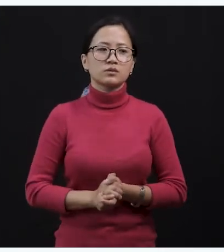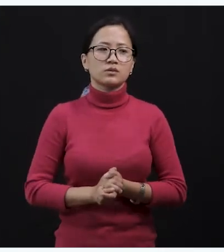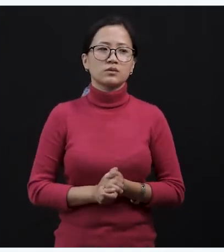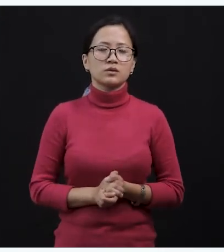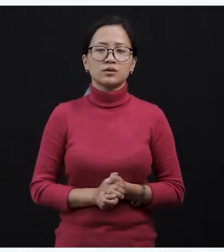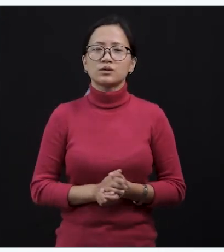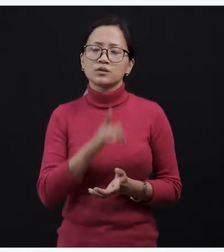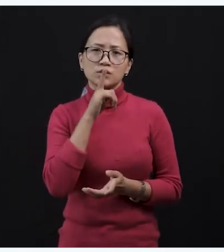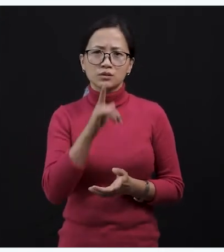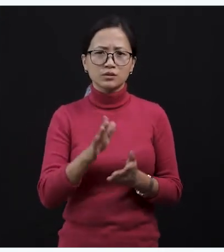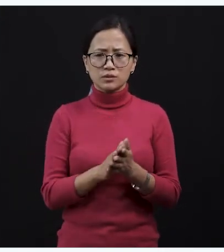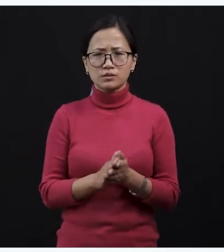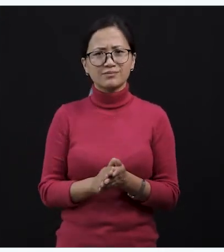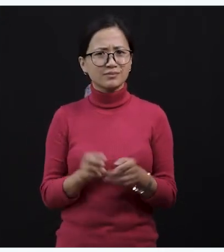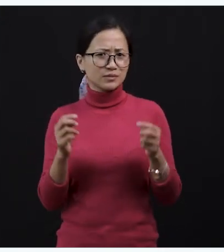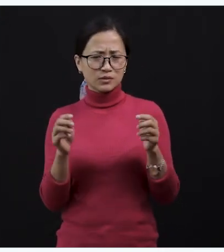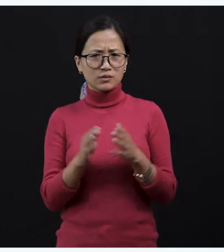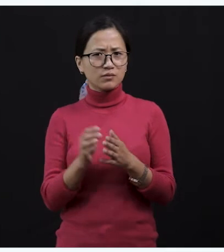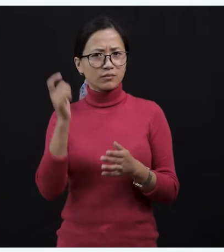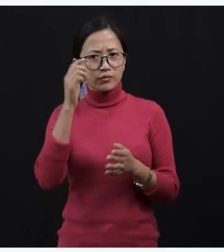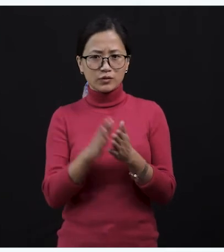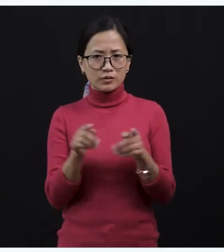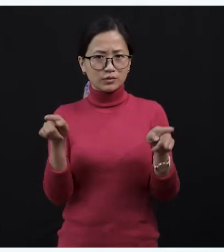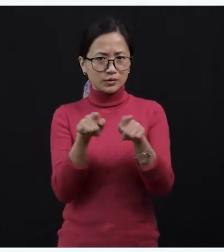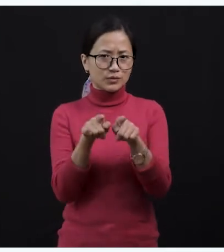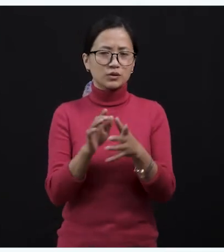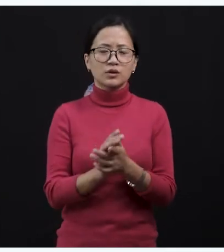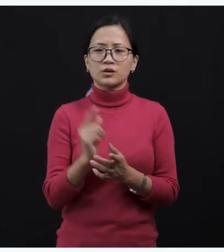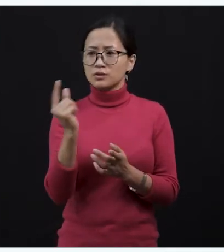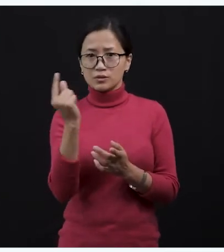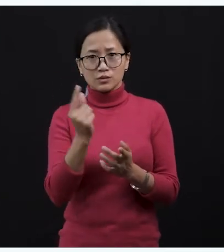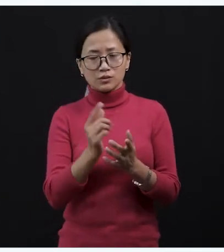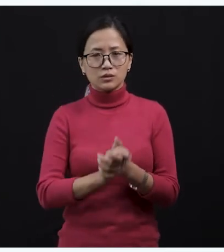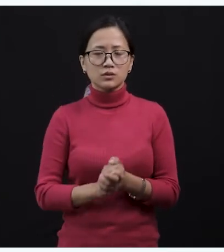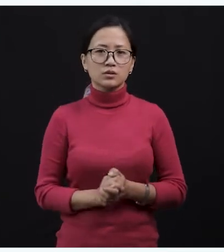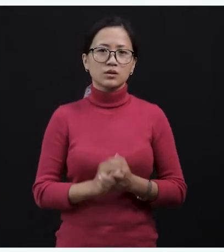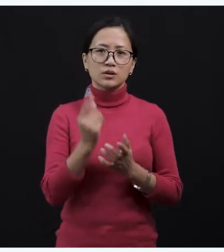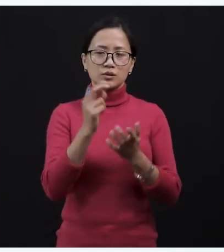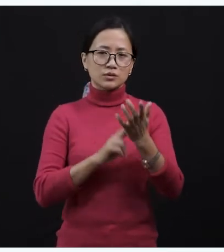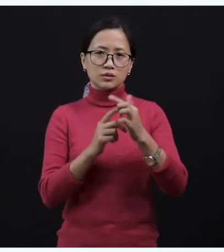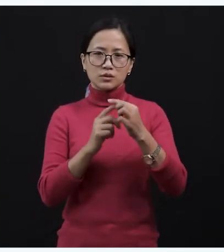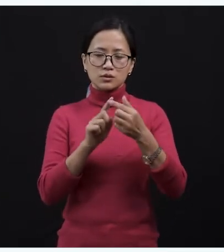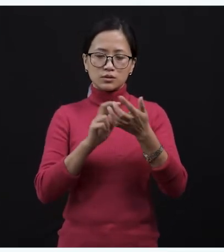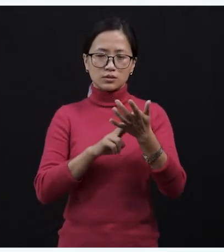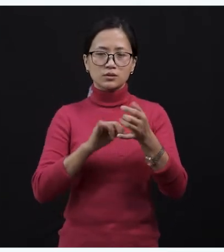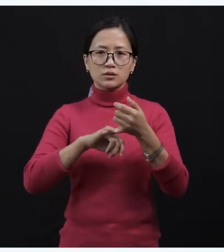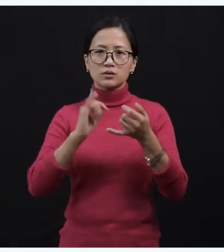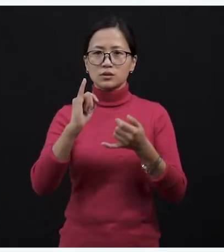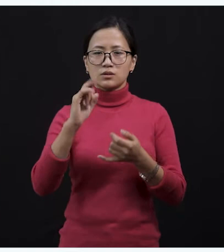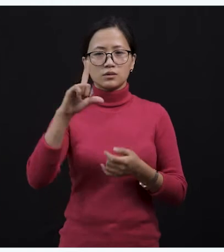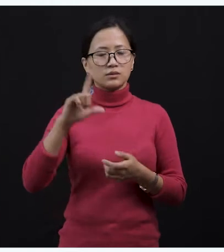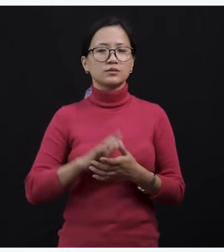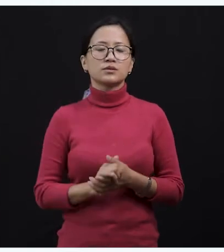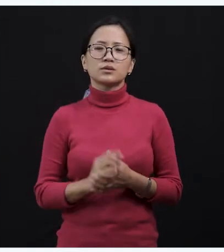Now, I'm sure we are all familiar with these utensils. Every day we see this in kitchen. We use